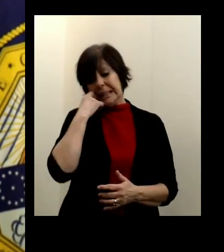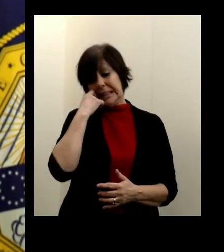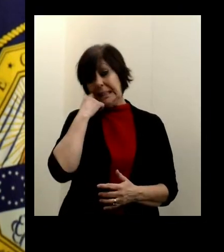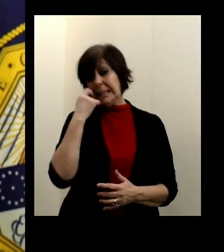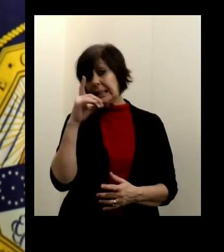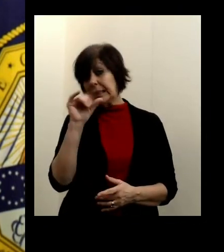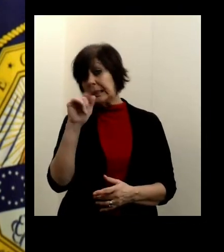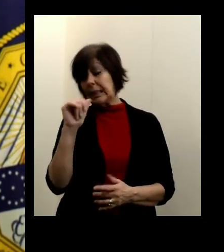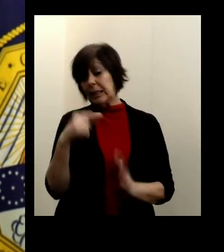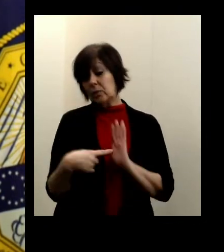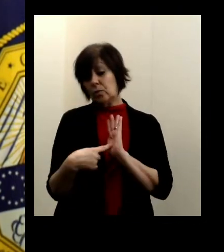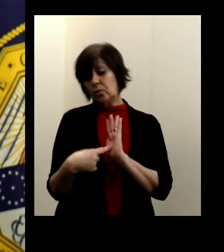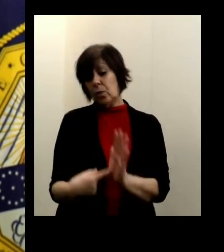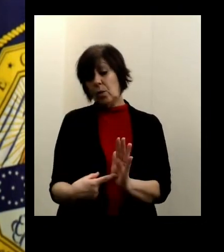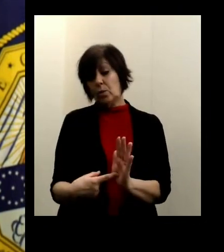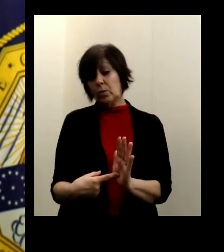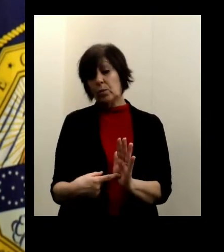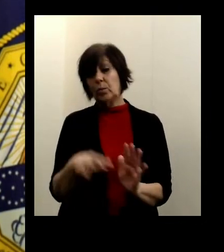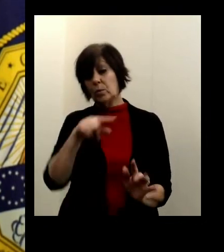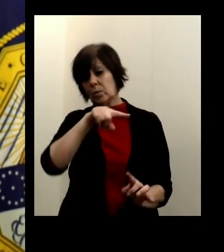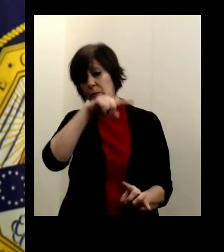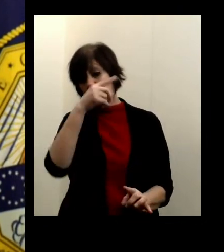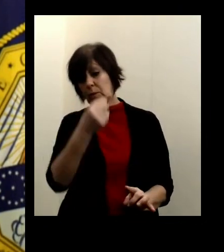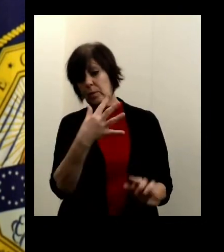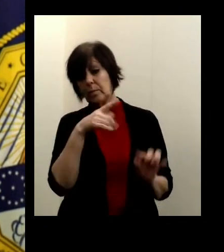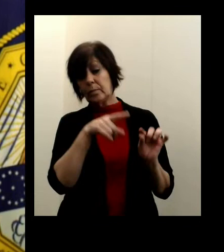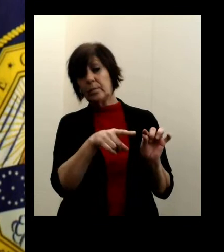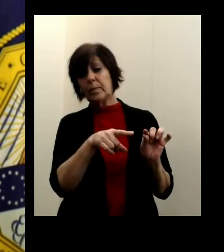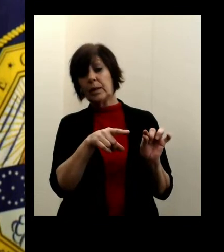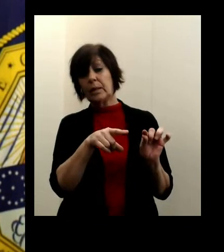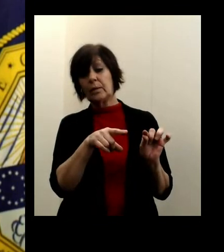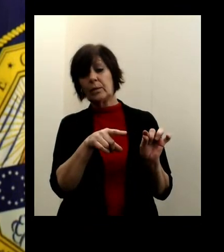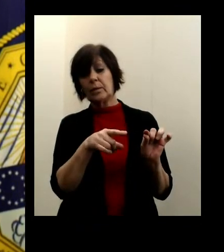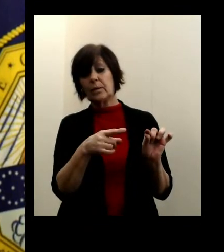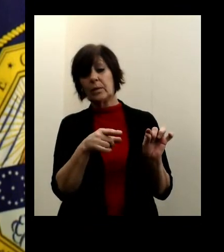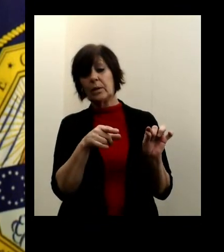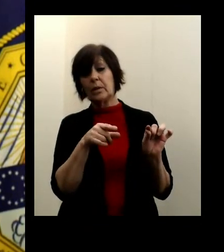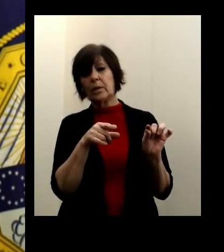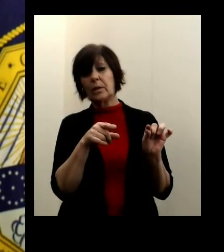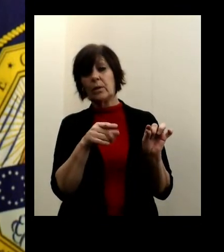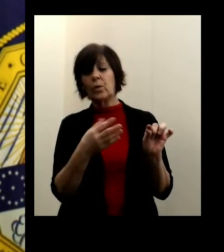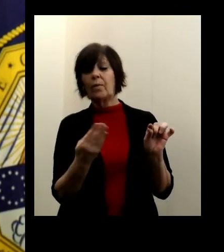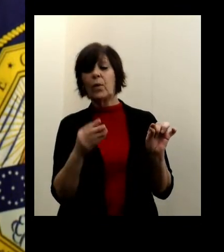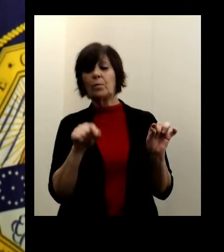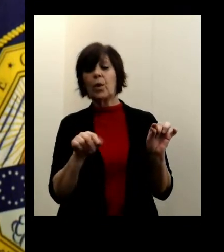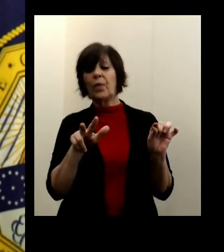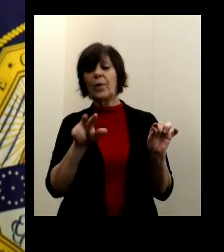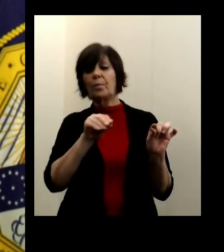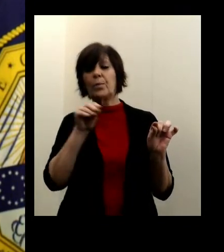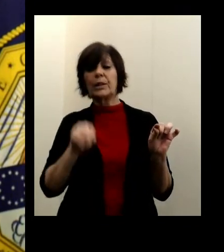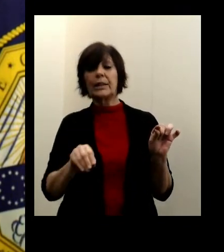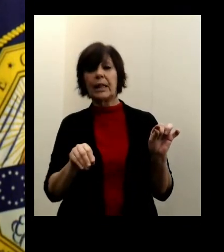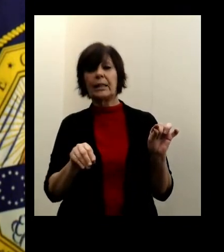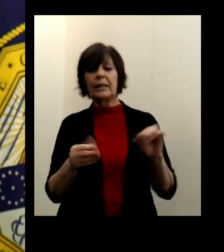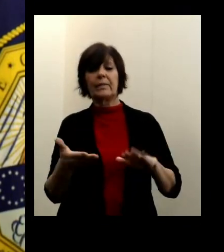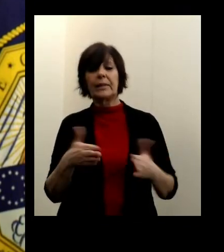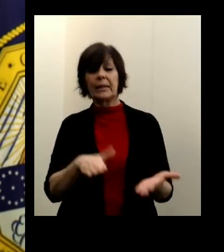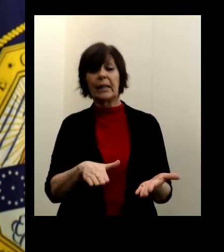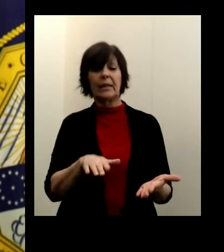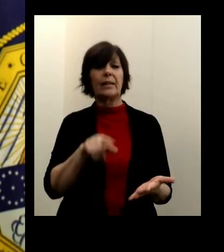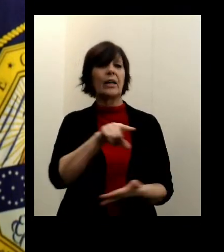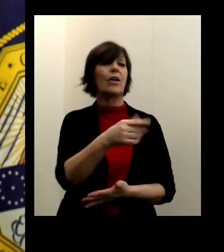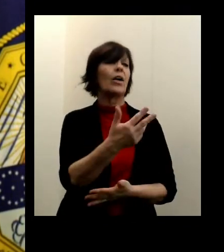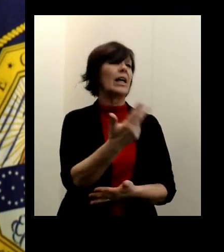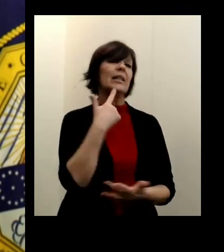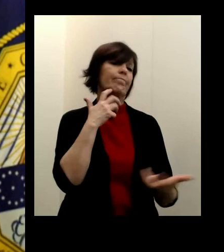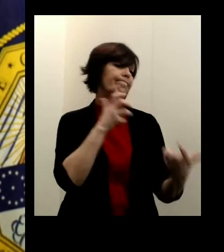data, African Americans made up 14.3% of all deaths. They make up 14.6% of the population,